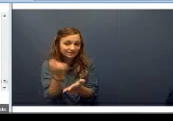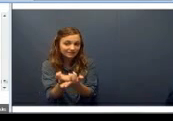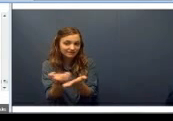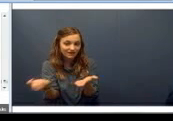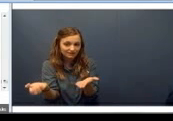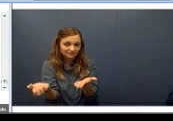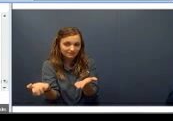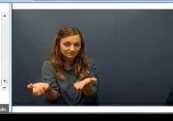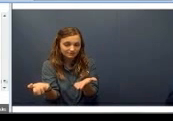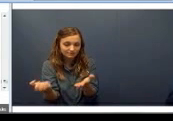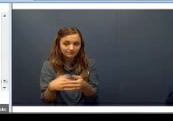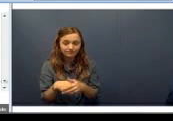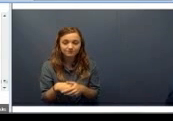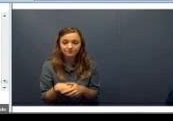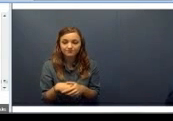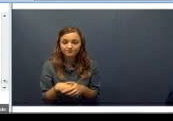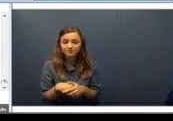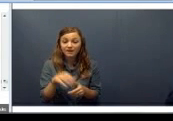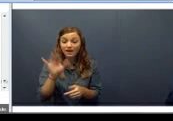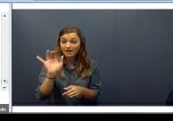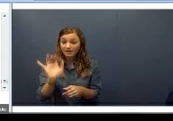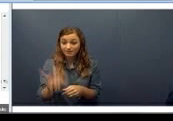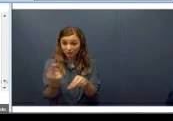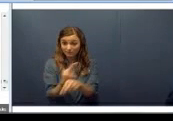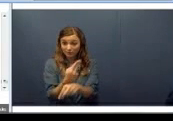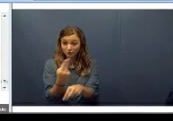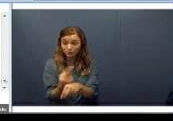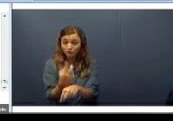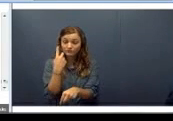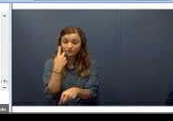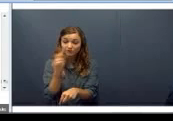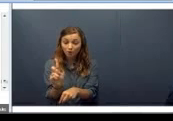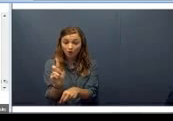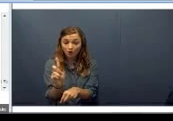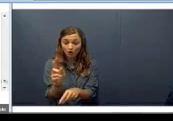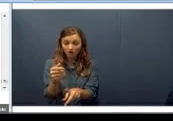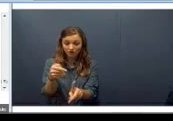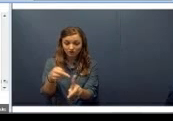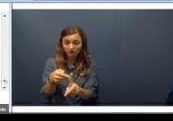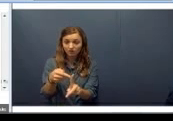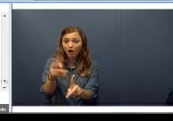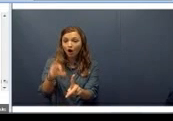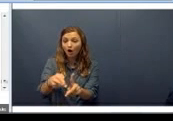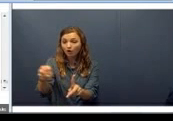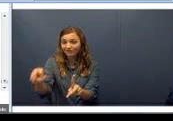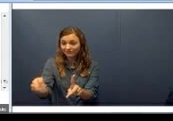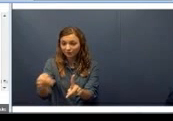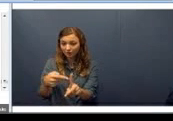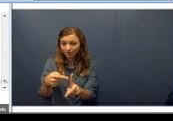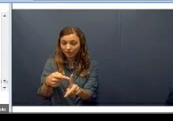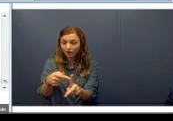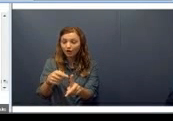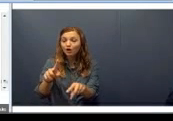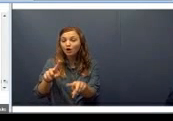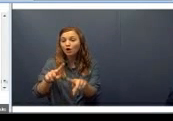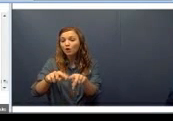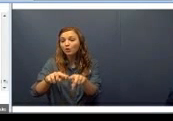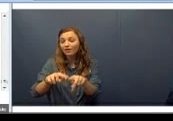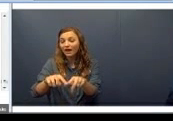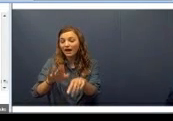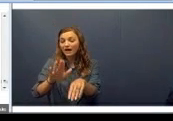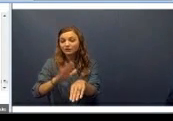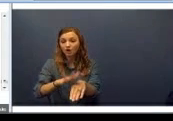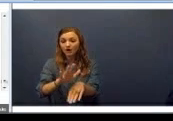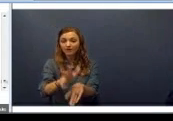is assistive listening devices, and that would be used for an individual who is hard of hearing